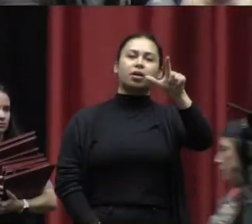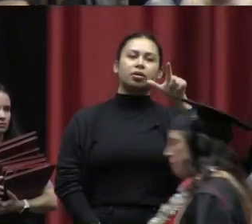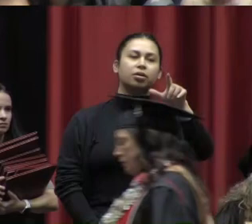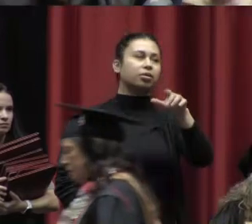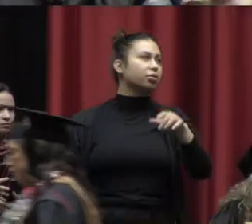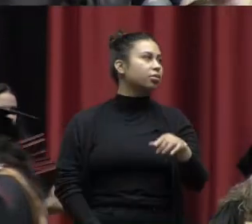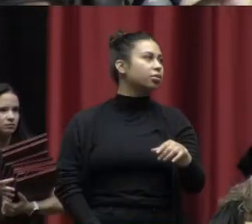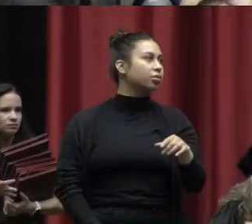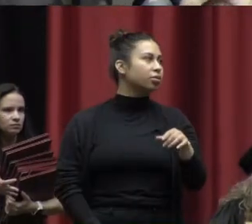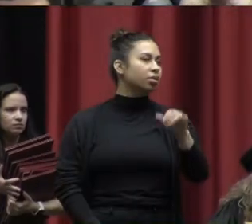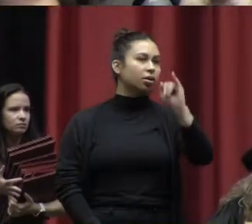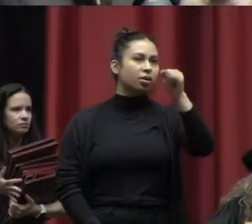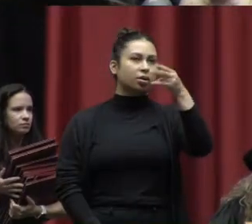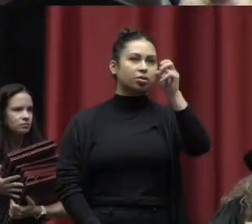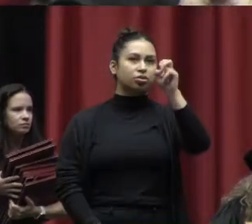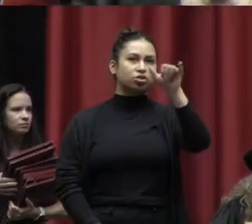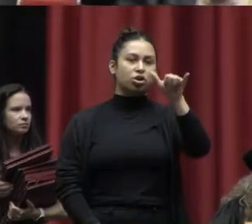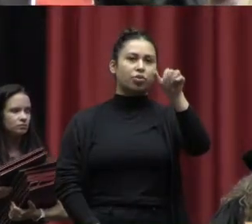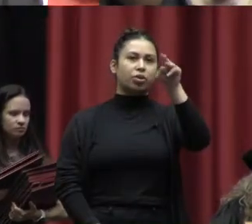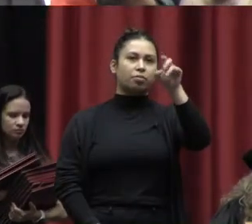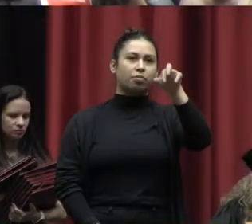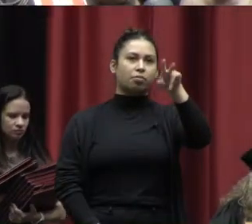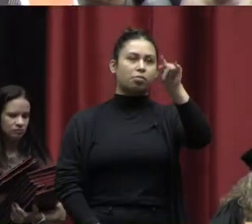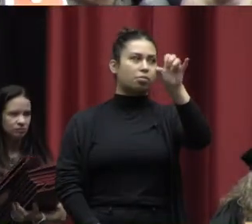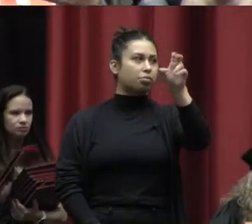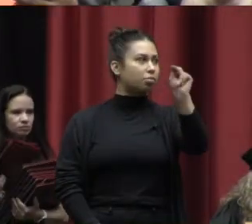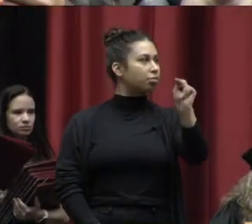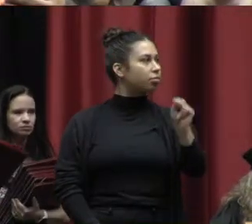Joey Martin.